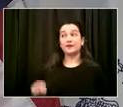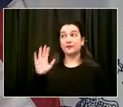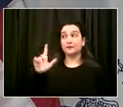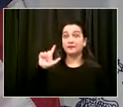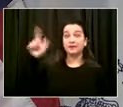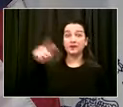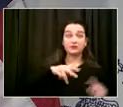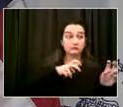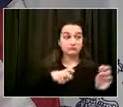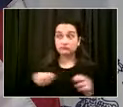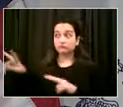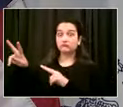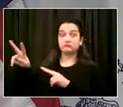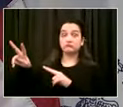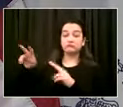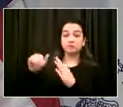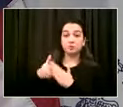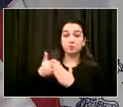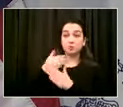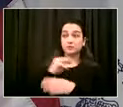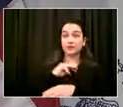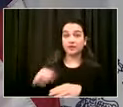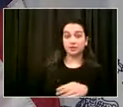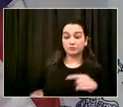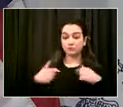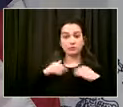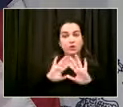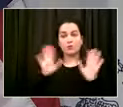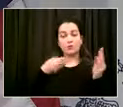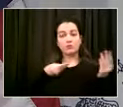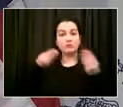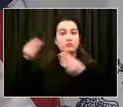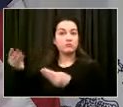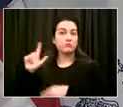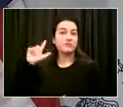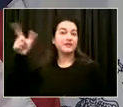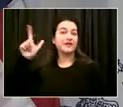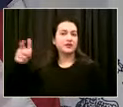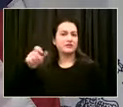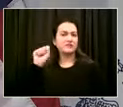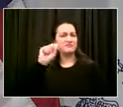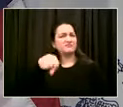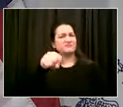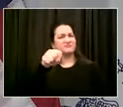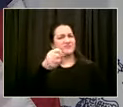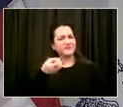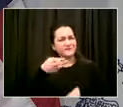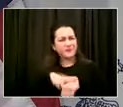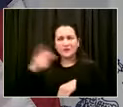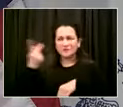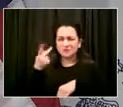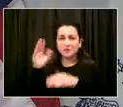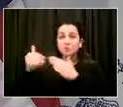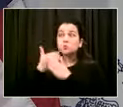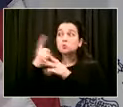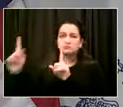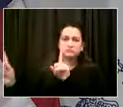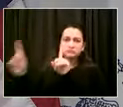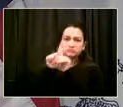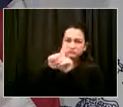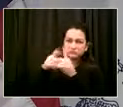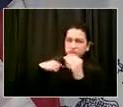But, the primary and the transition period, that's well enough ahead that that's not my focus right now. I'm sure we can all work together when that